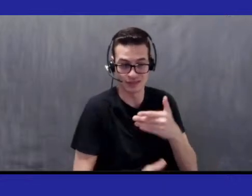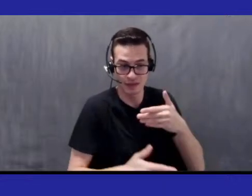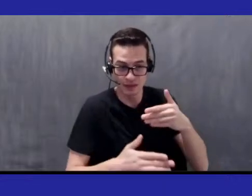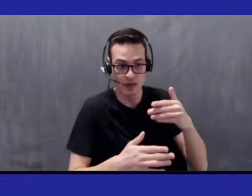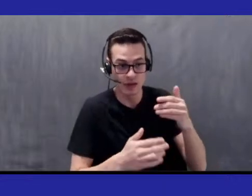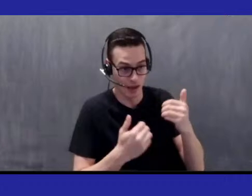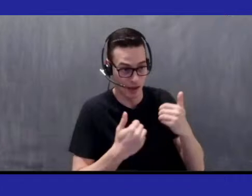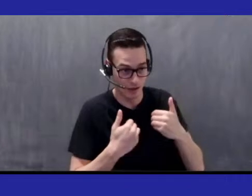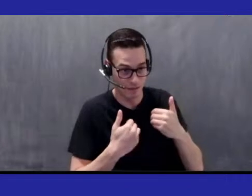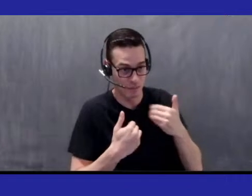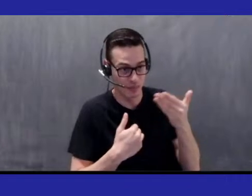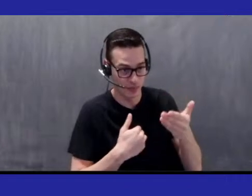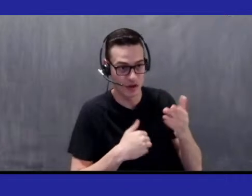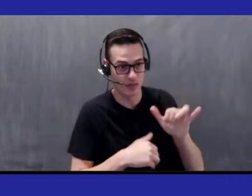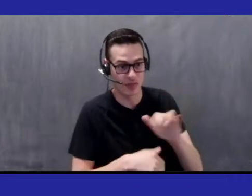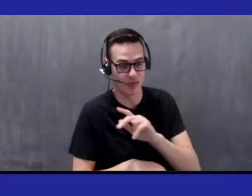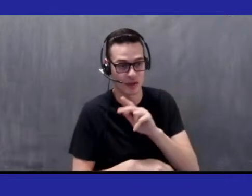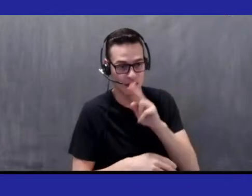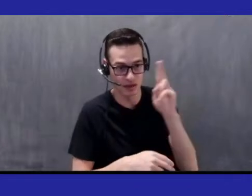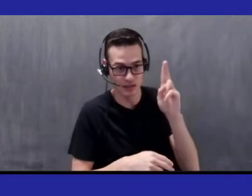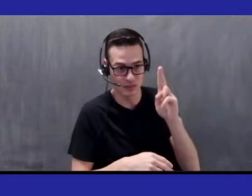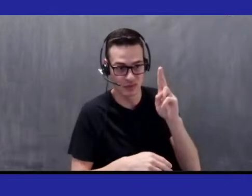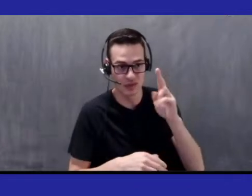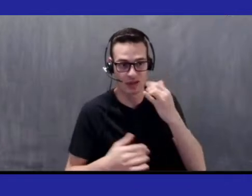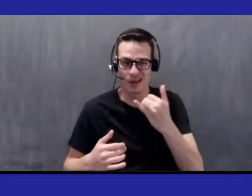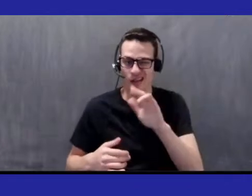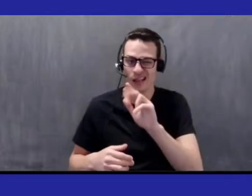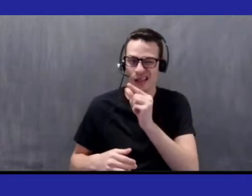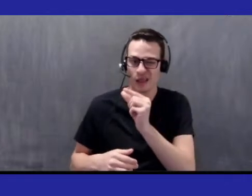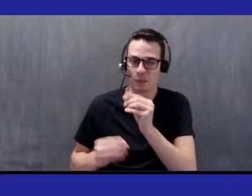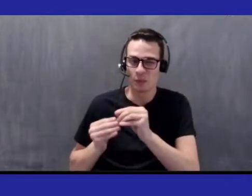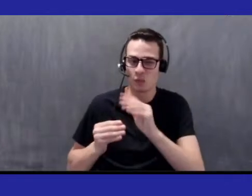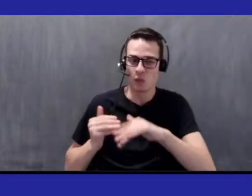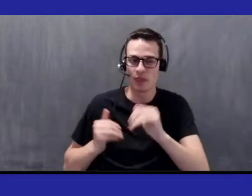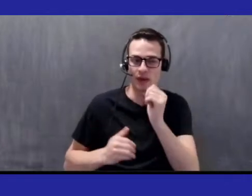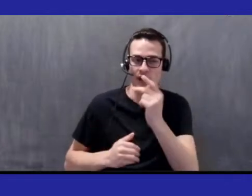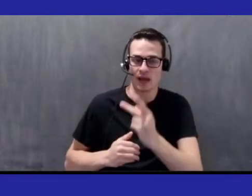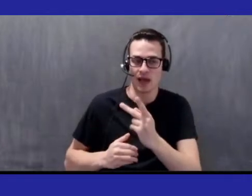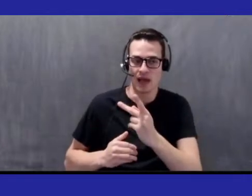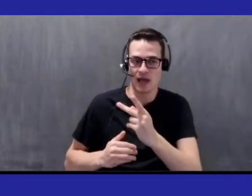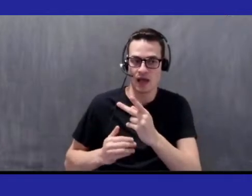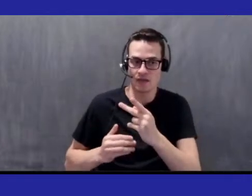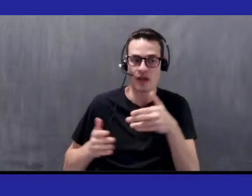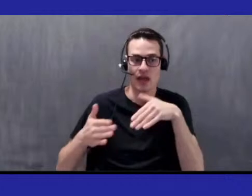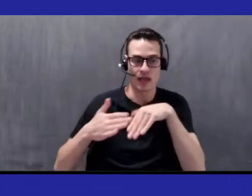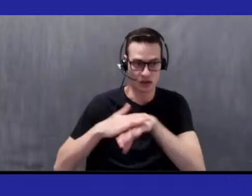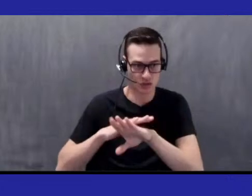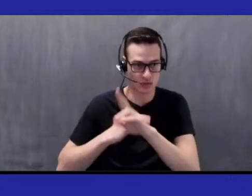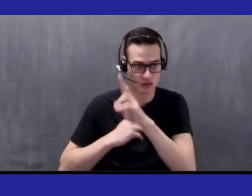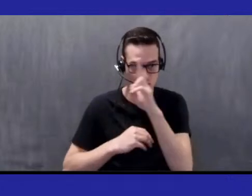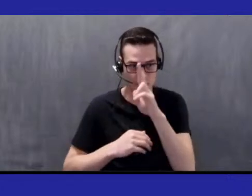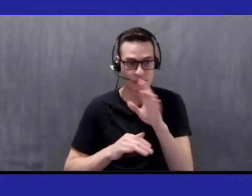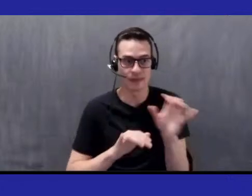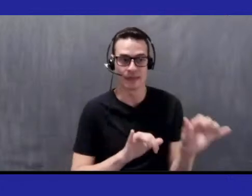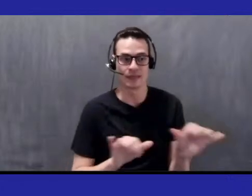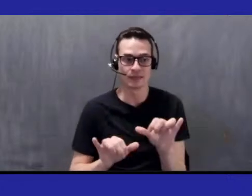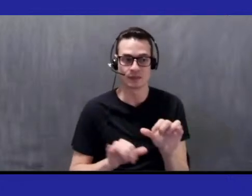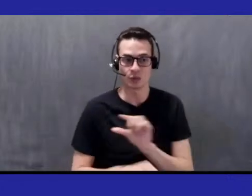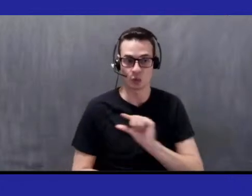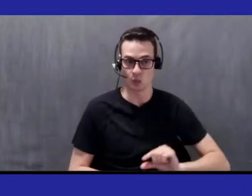so a little more than half in terms of that ratio. Similarly with Queens Hospital, 167